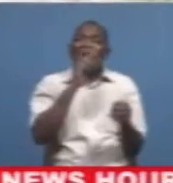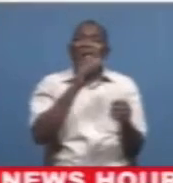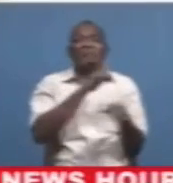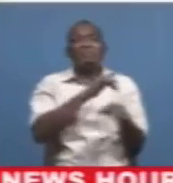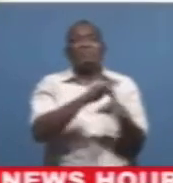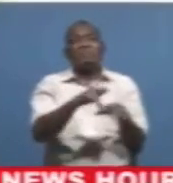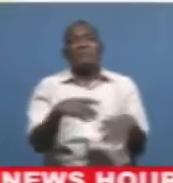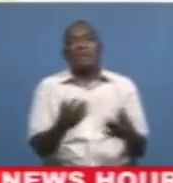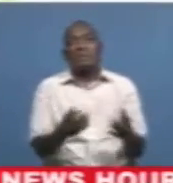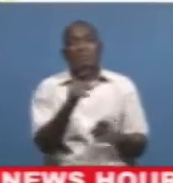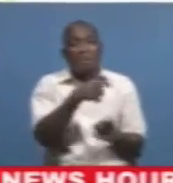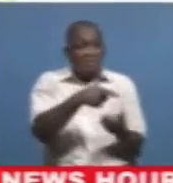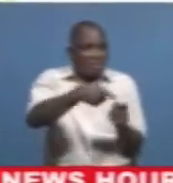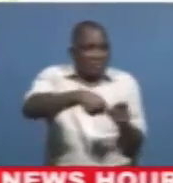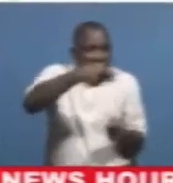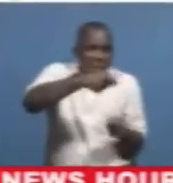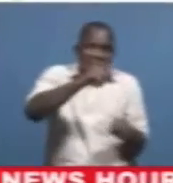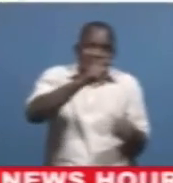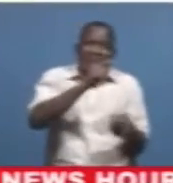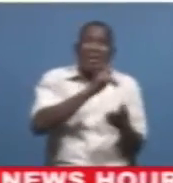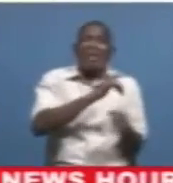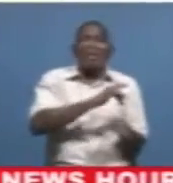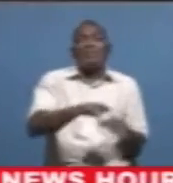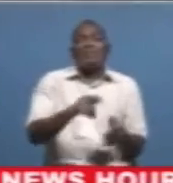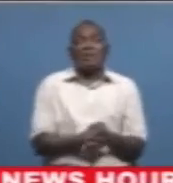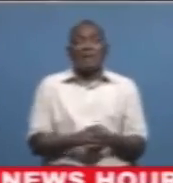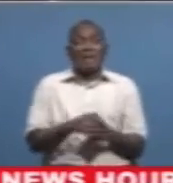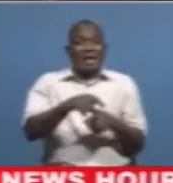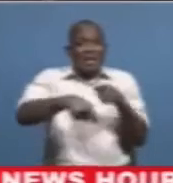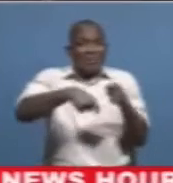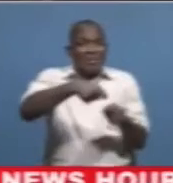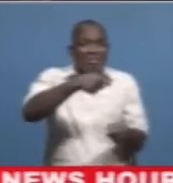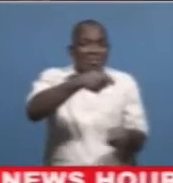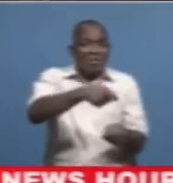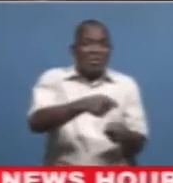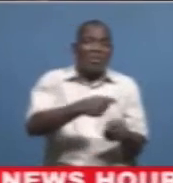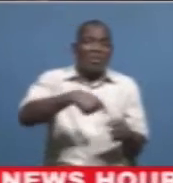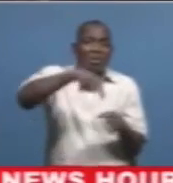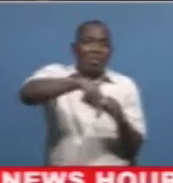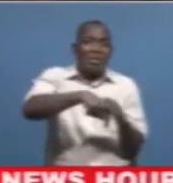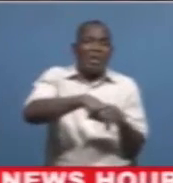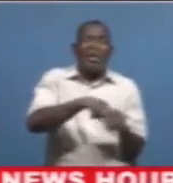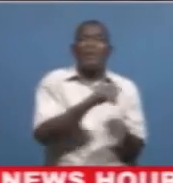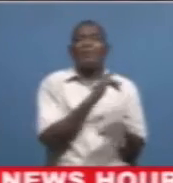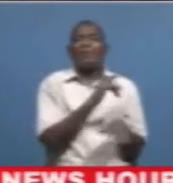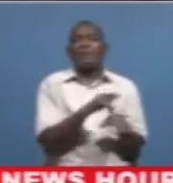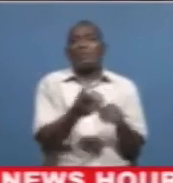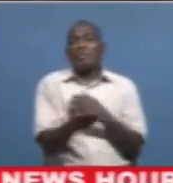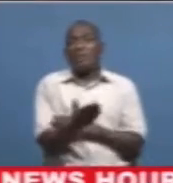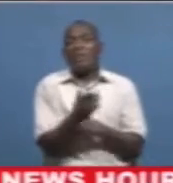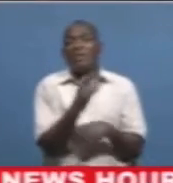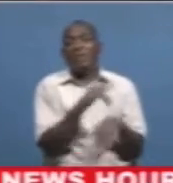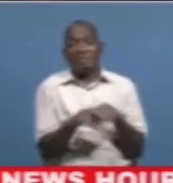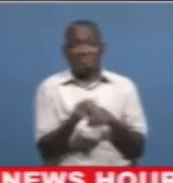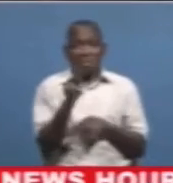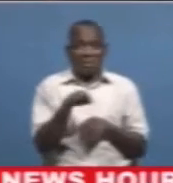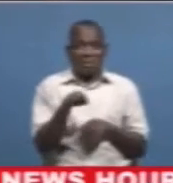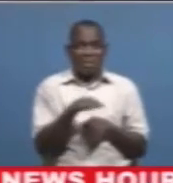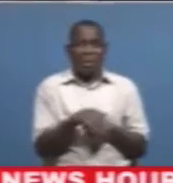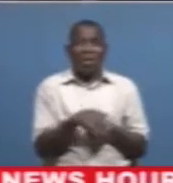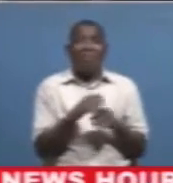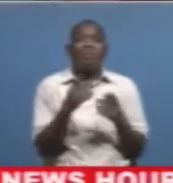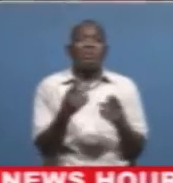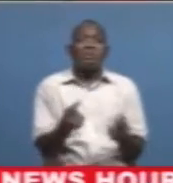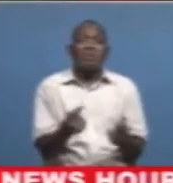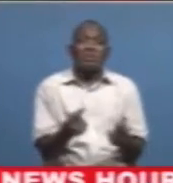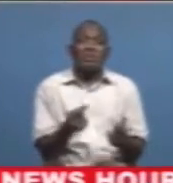for inhabitants of Pupuni. The well is almost always empty in the mornings. Residents have no choice